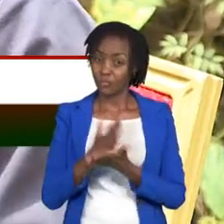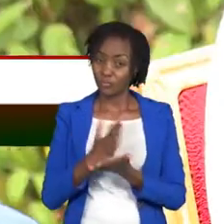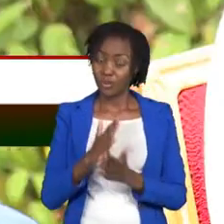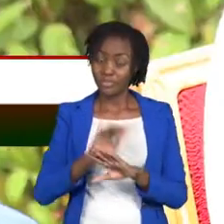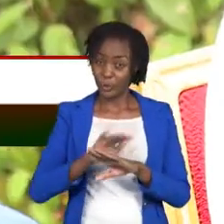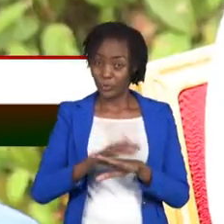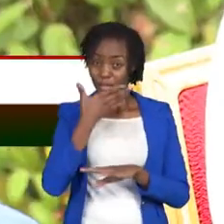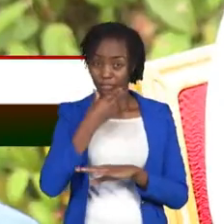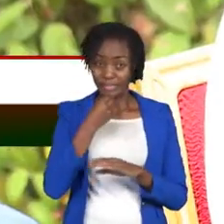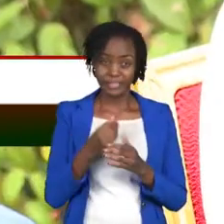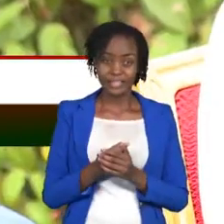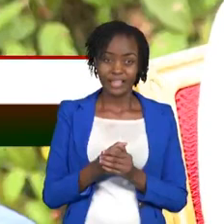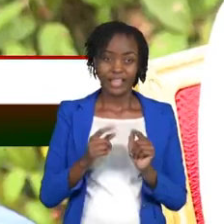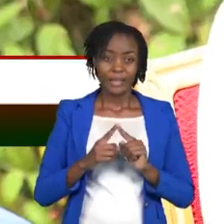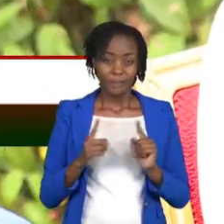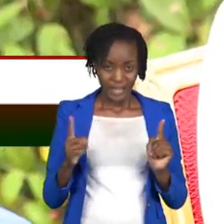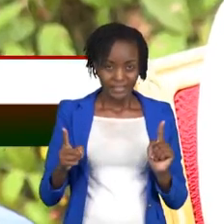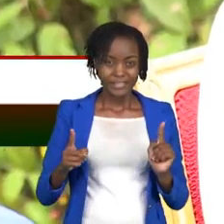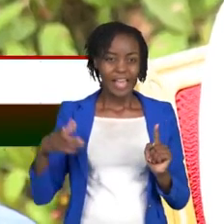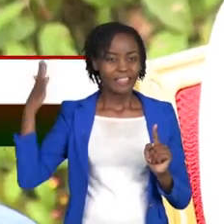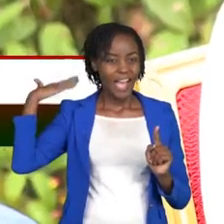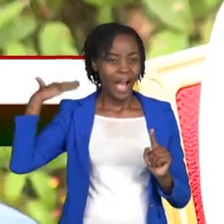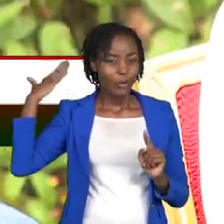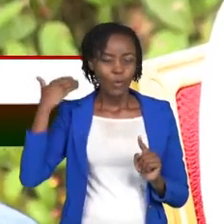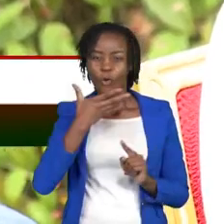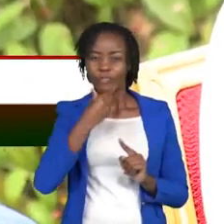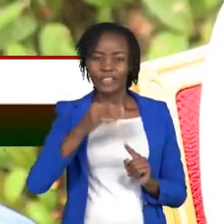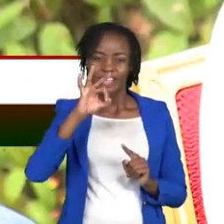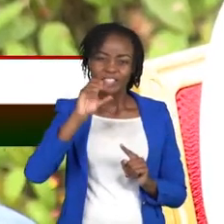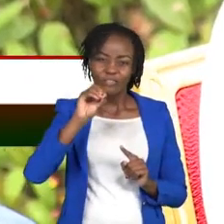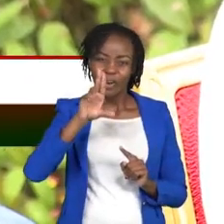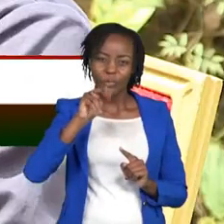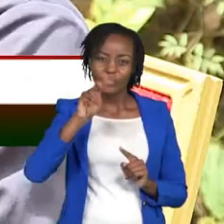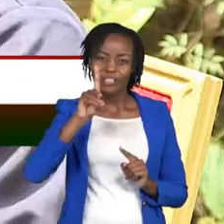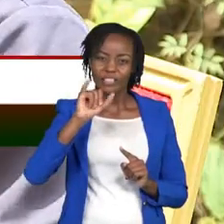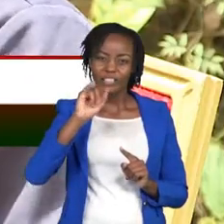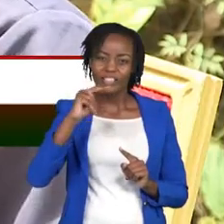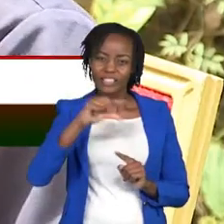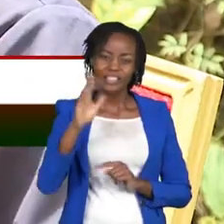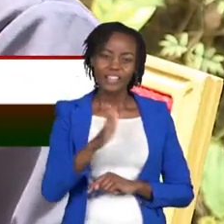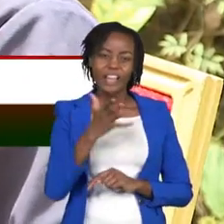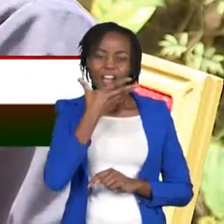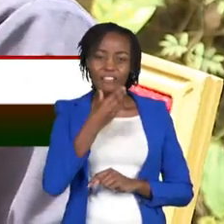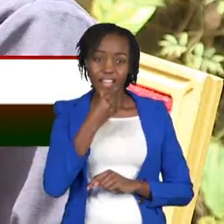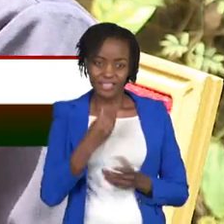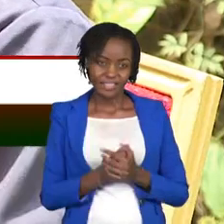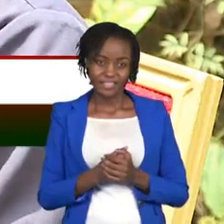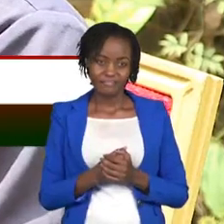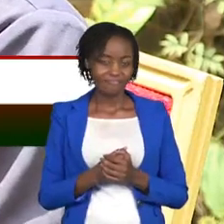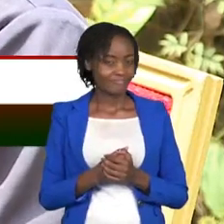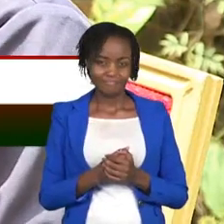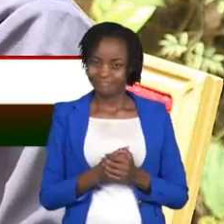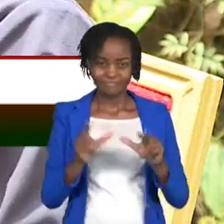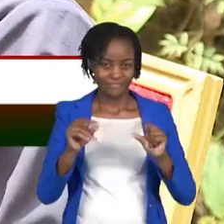children. But the so-called founding fathers that we often like to tell, if you take Kenya as a family, we have been